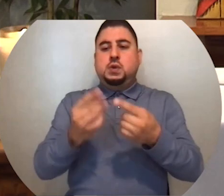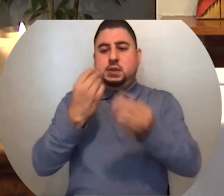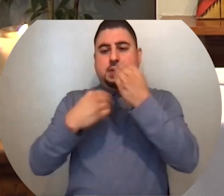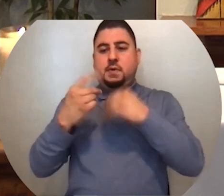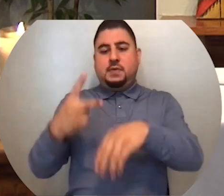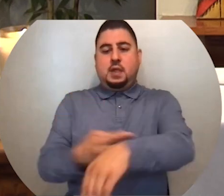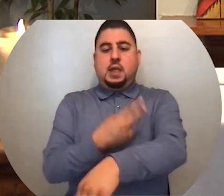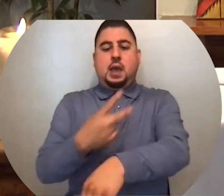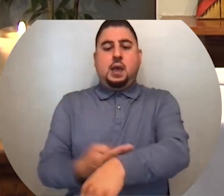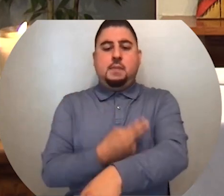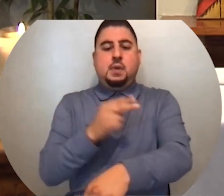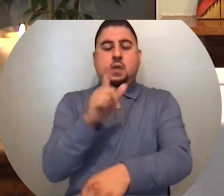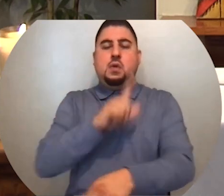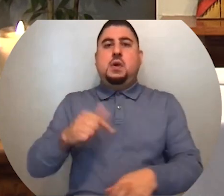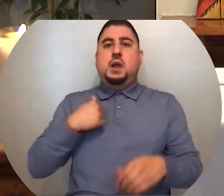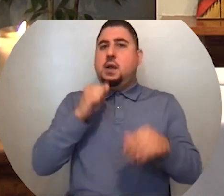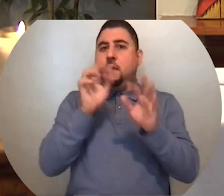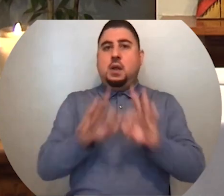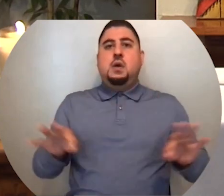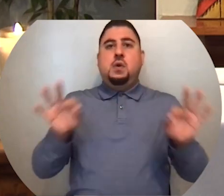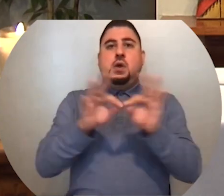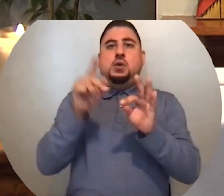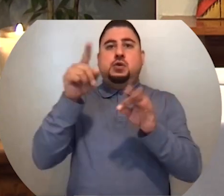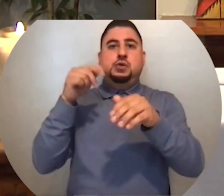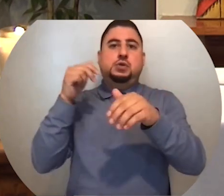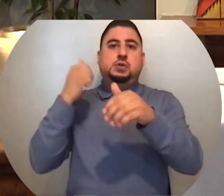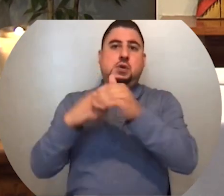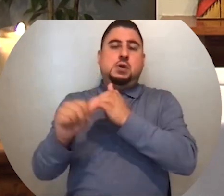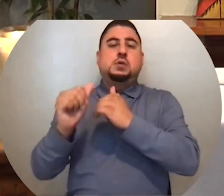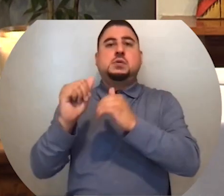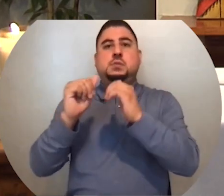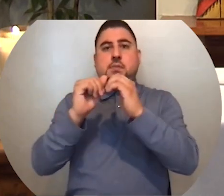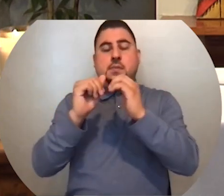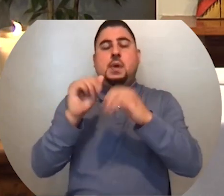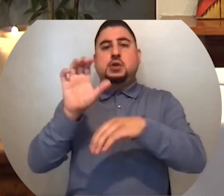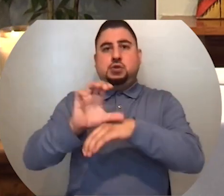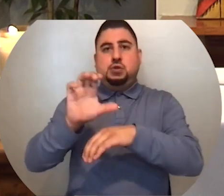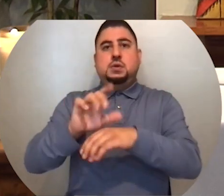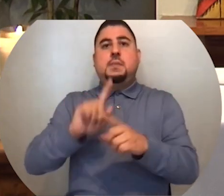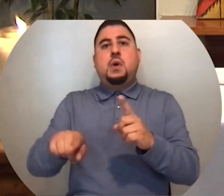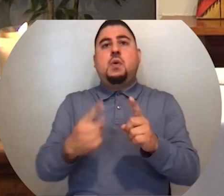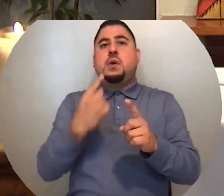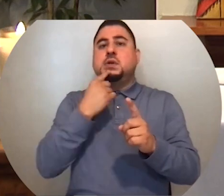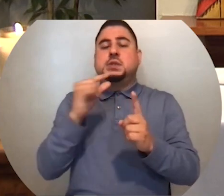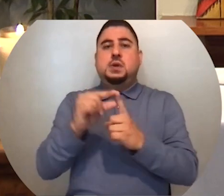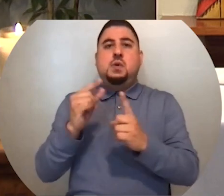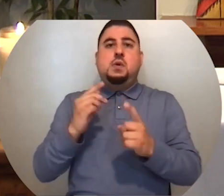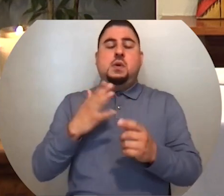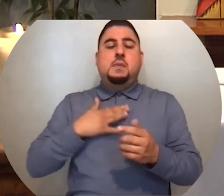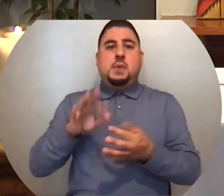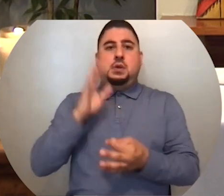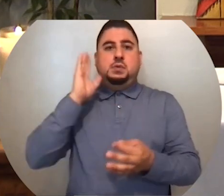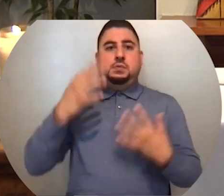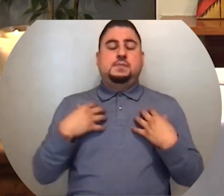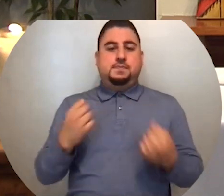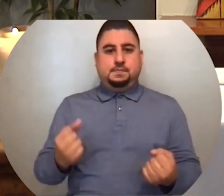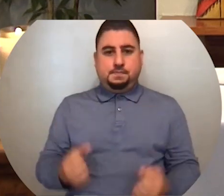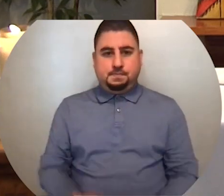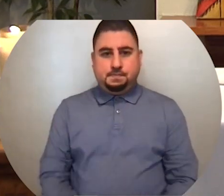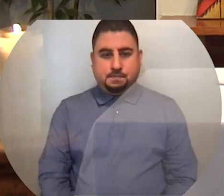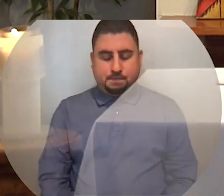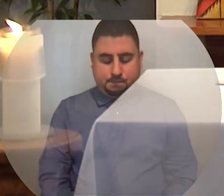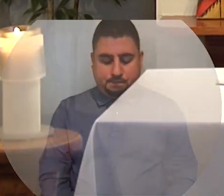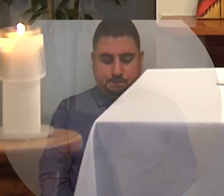to the supper of the Lamb. Lord, I am not worthy that you should enter under my roof, but only say the word and my